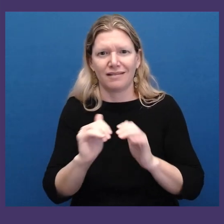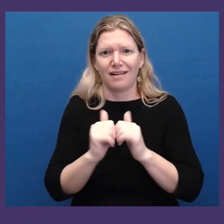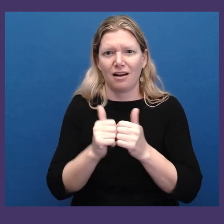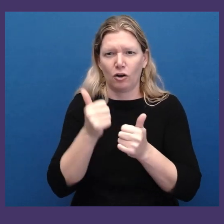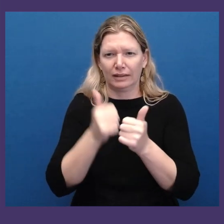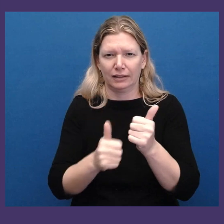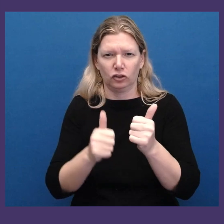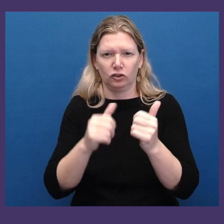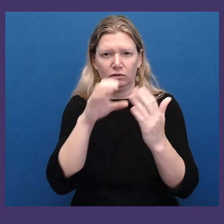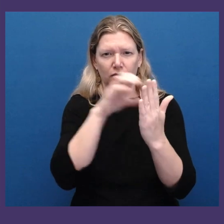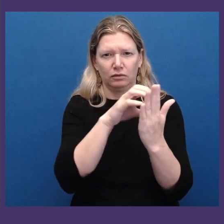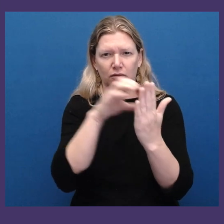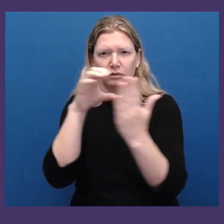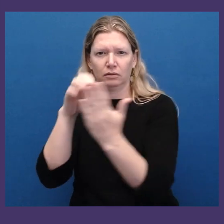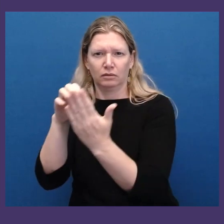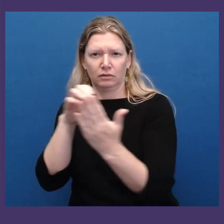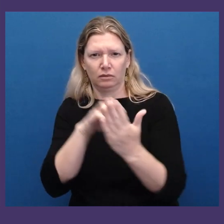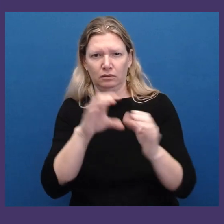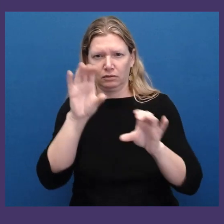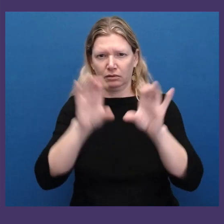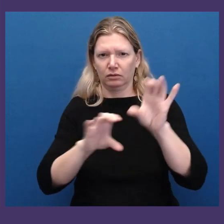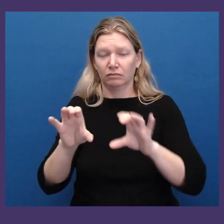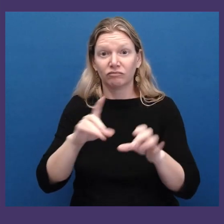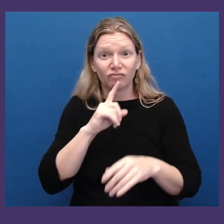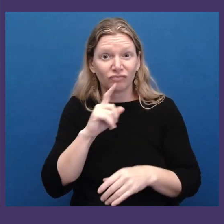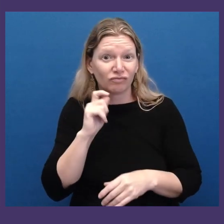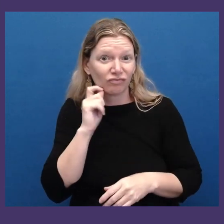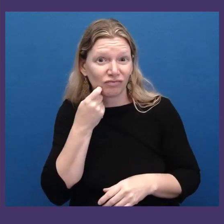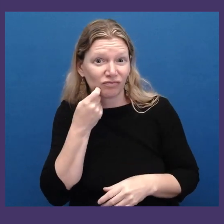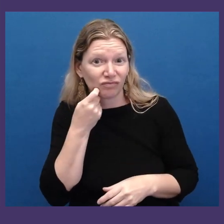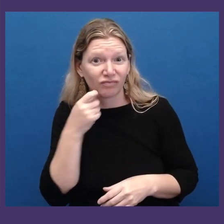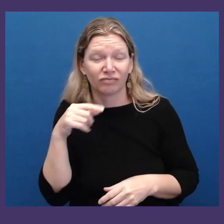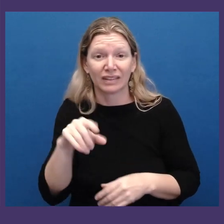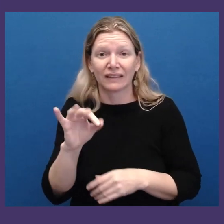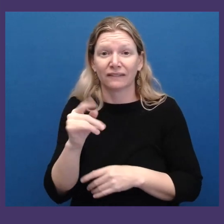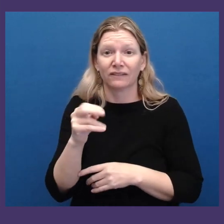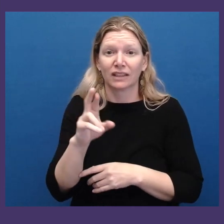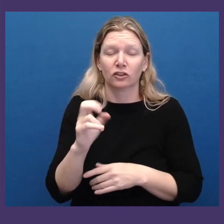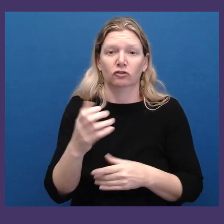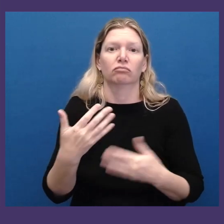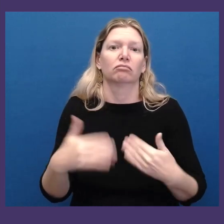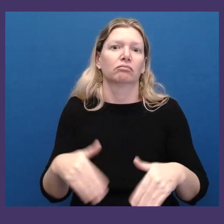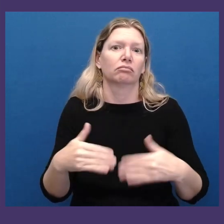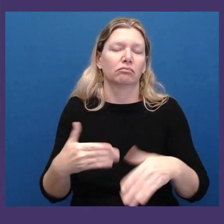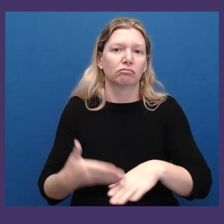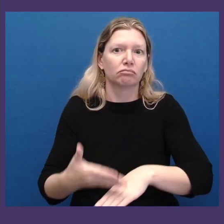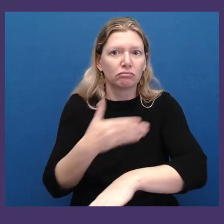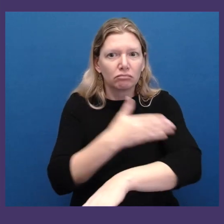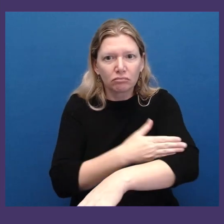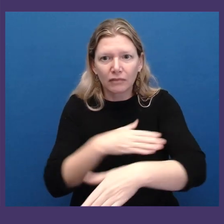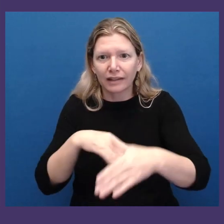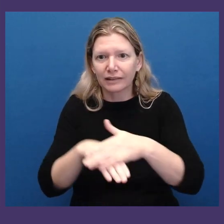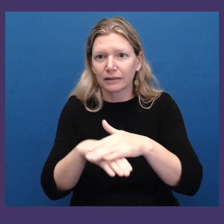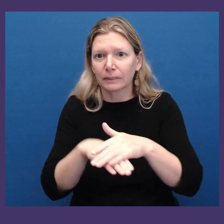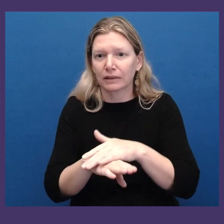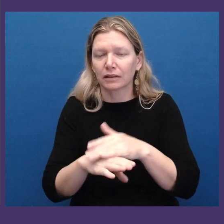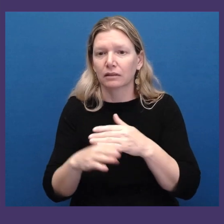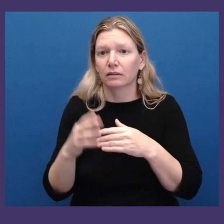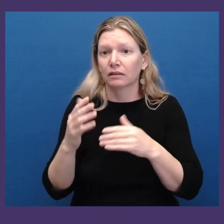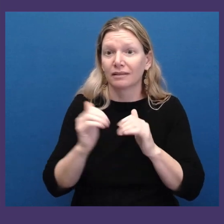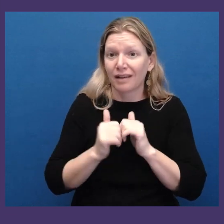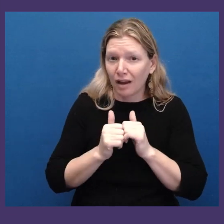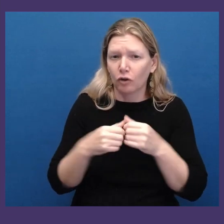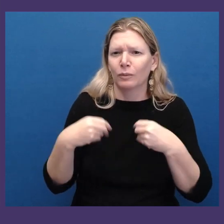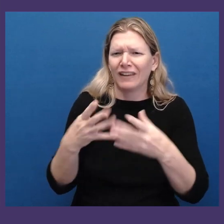cool. This feature enhances accessibility by providing detailed descriptions